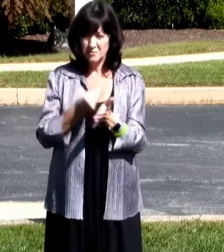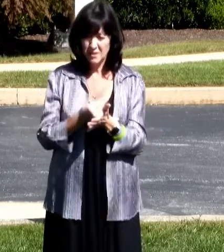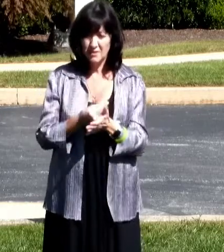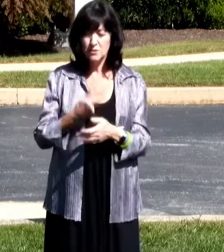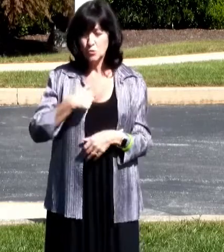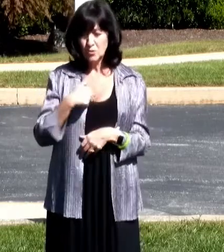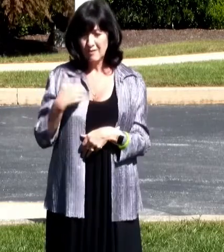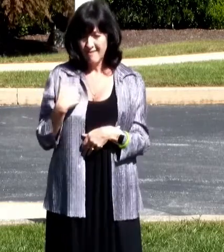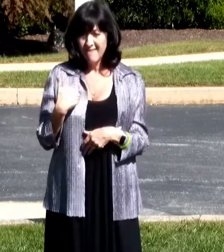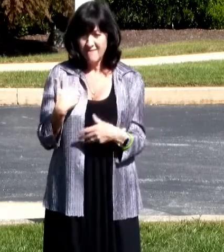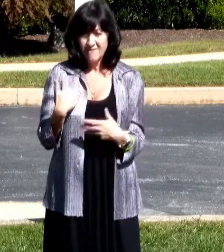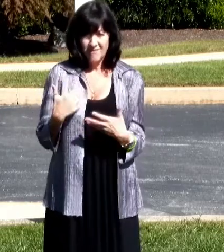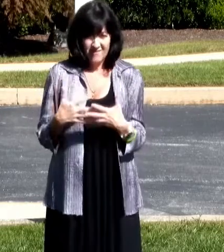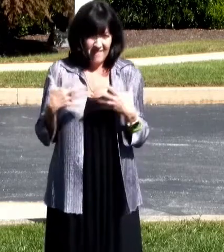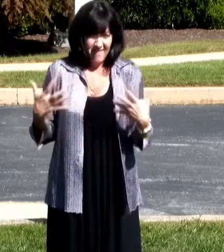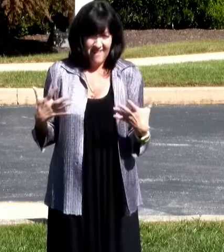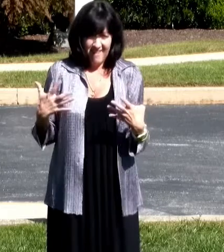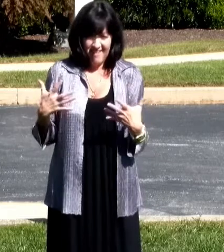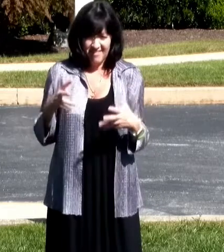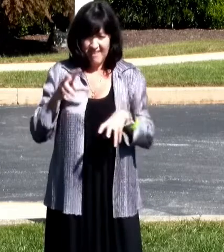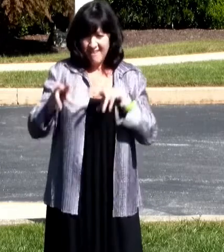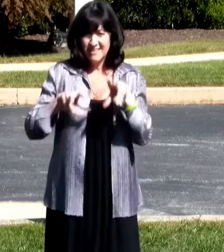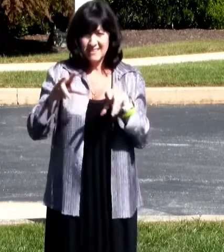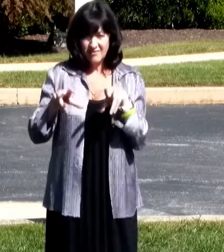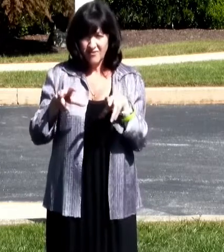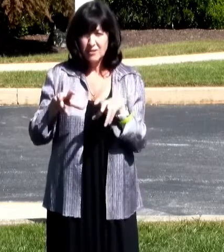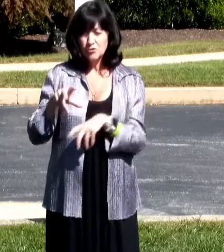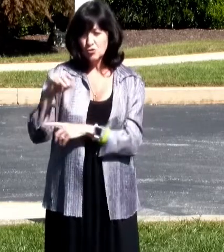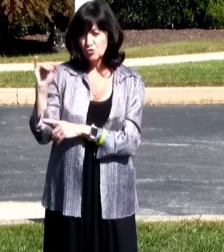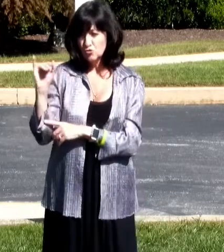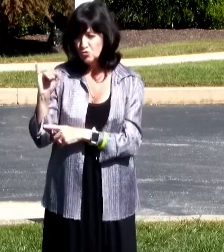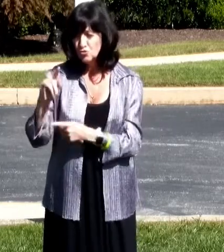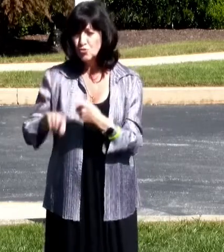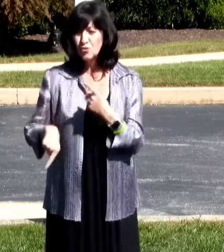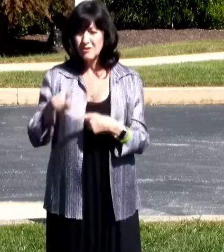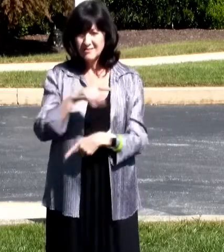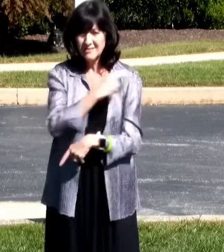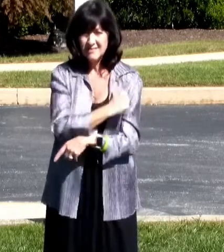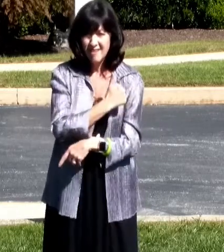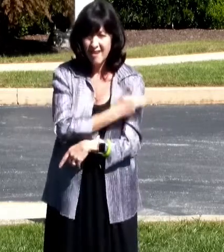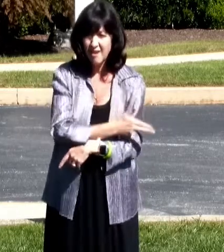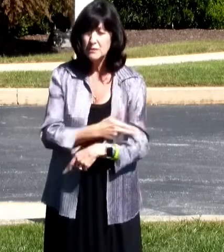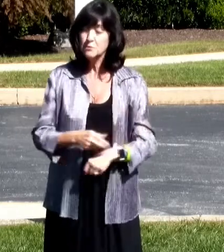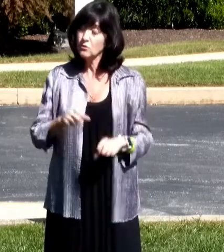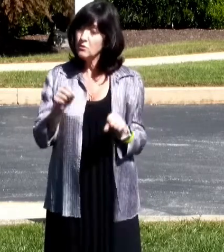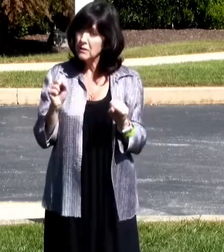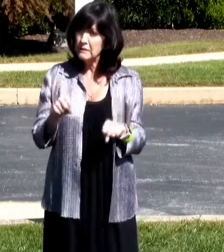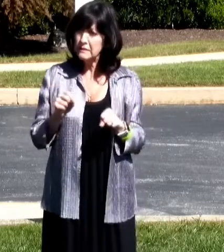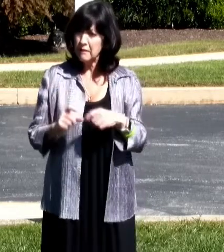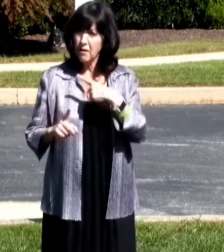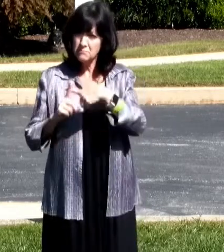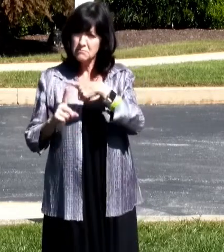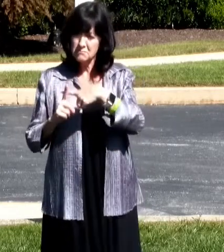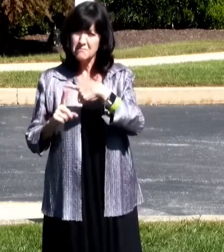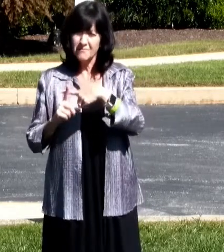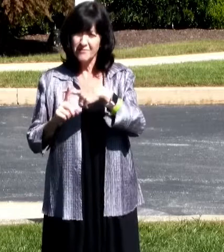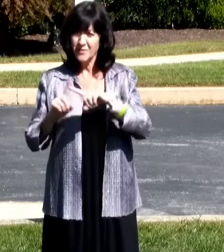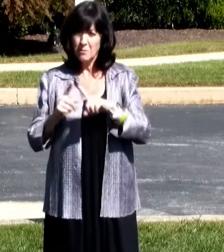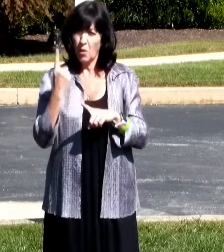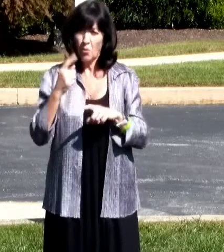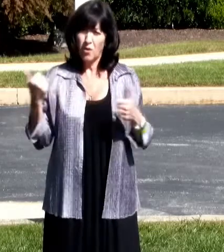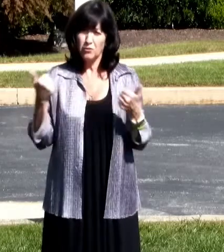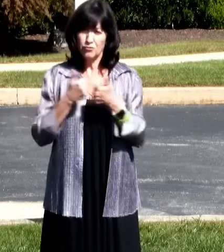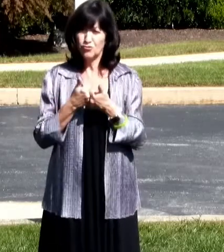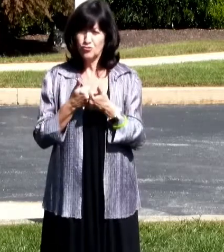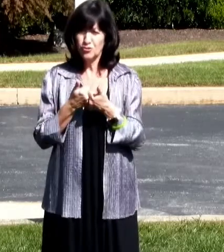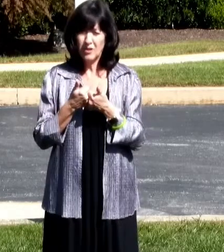concentration in the hospital sector, and there's some upsides to that, but one of the challenges from that is that we don't necessarily